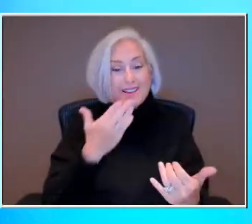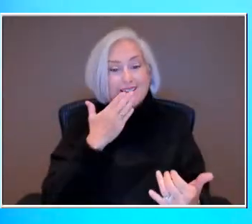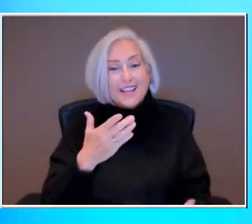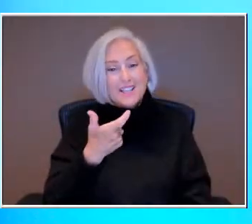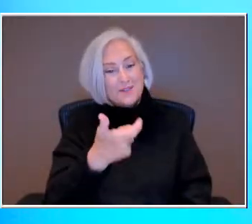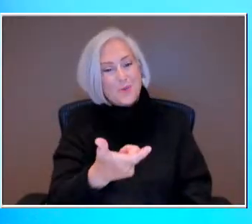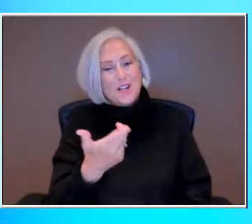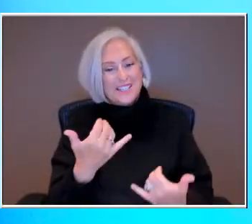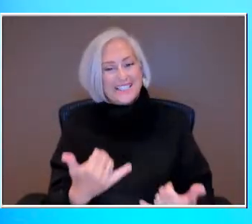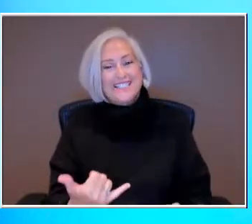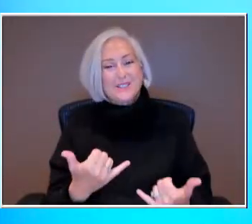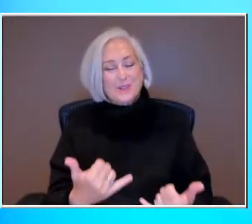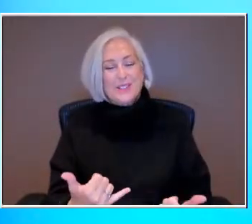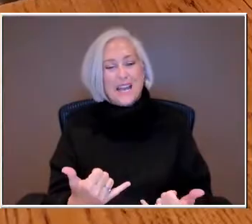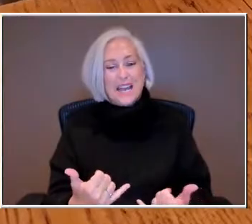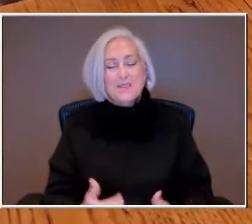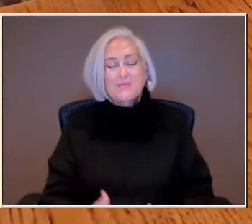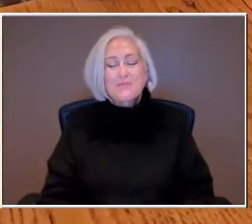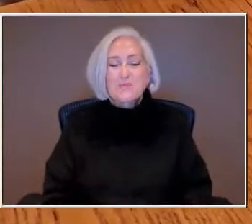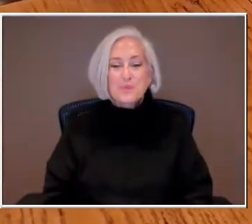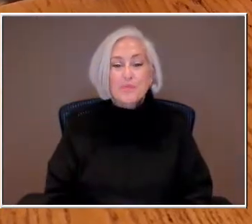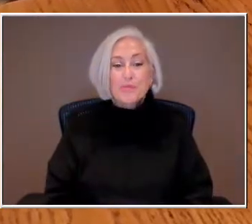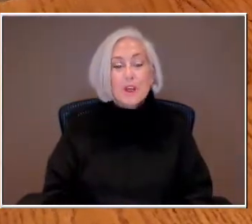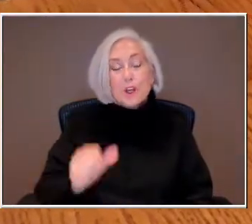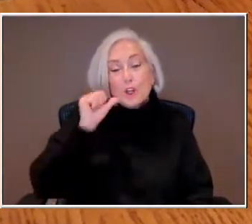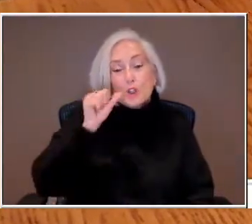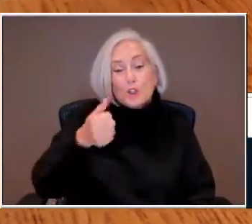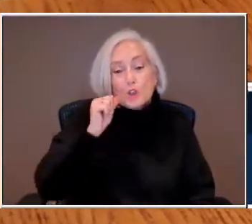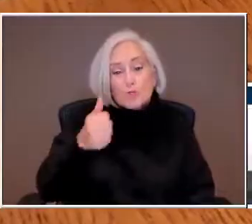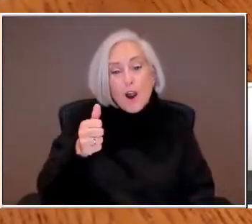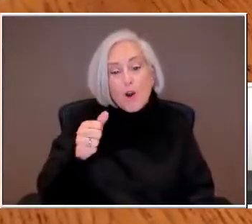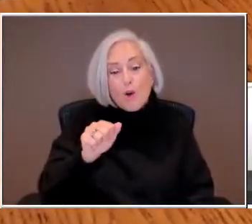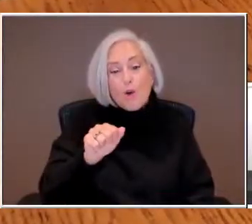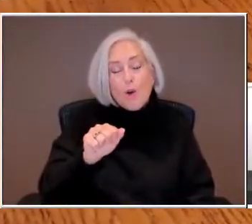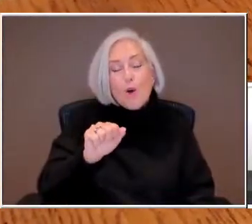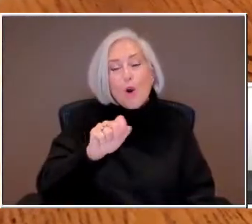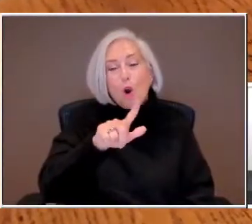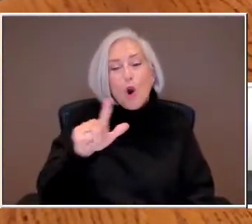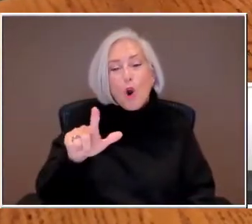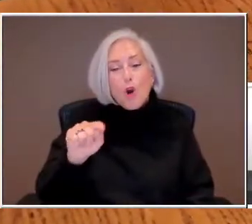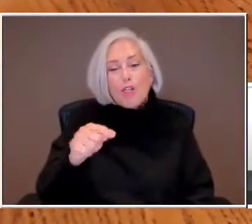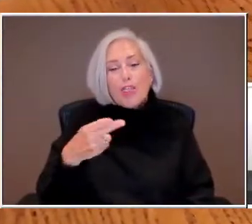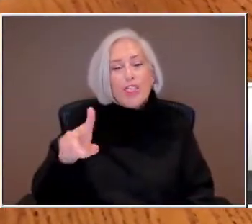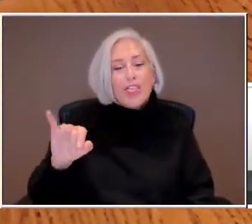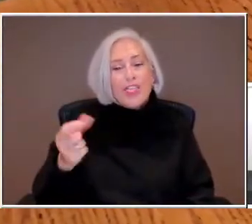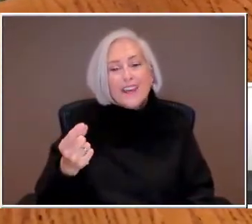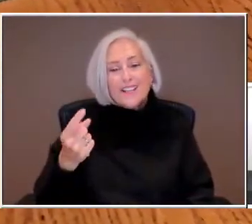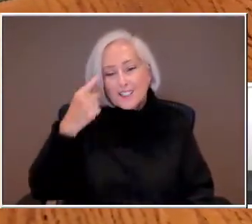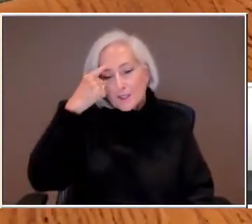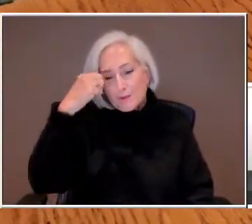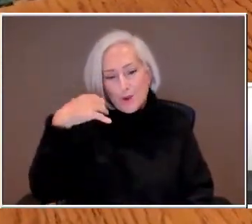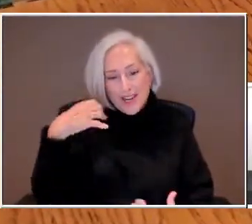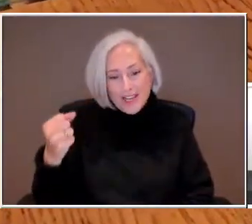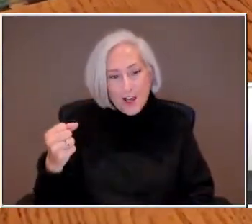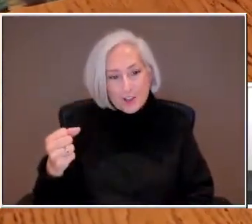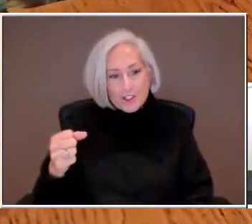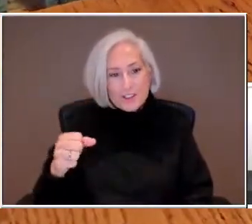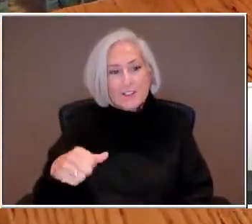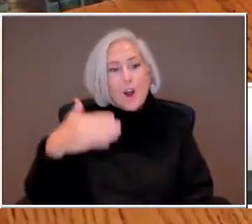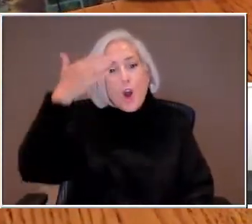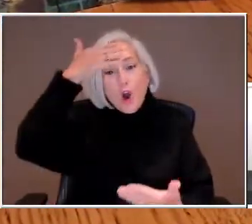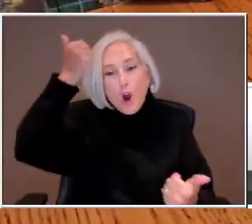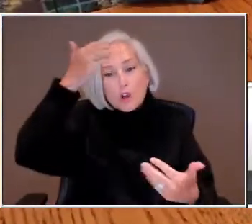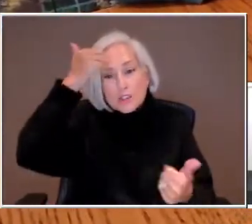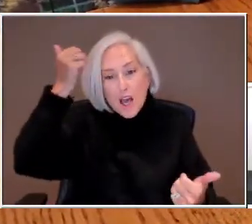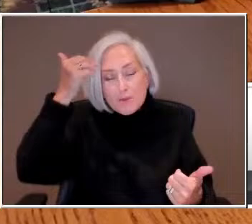with us today. Coming up tomorrow on All Things Brain Health, Alzheimer's disease and dementia, they affect millions,